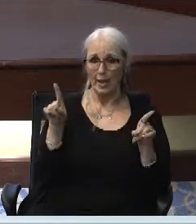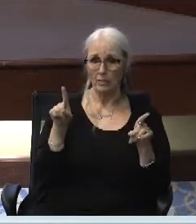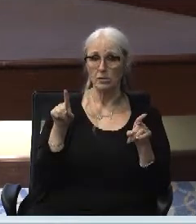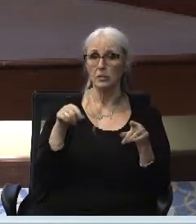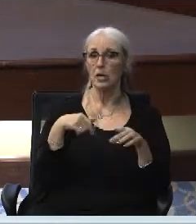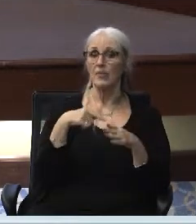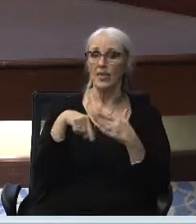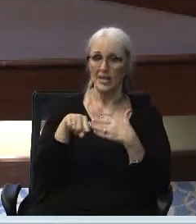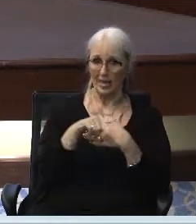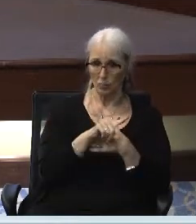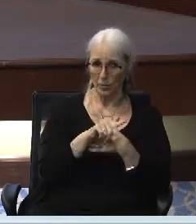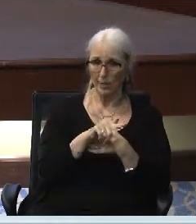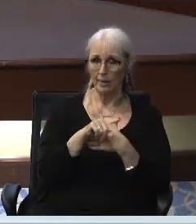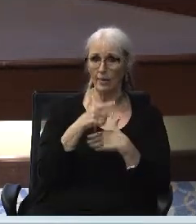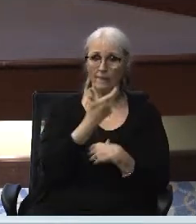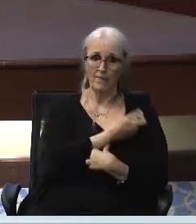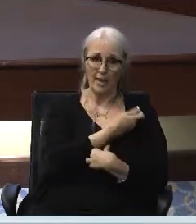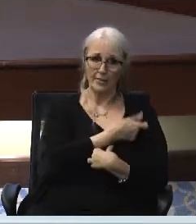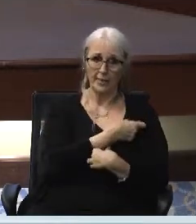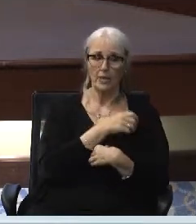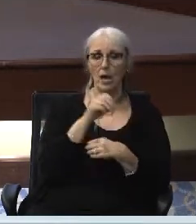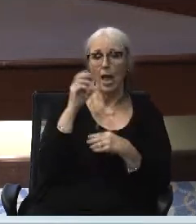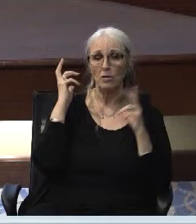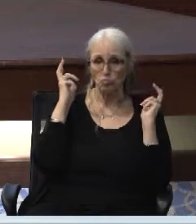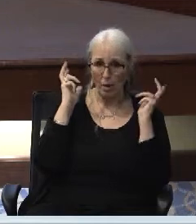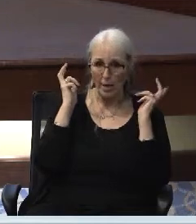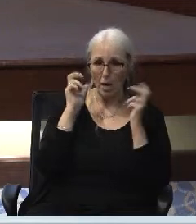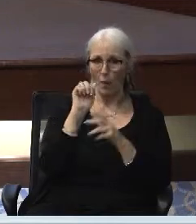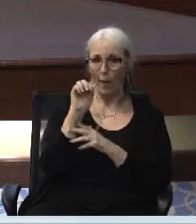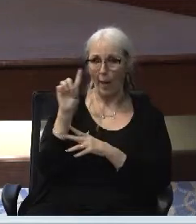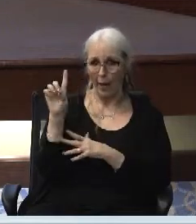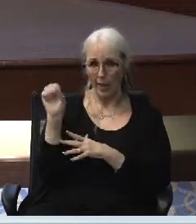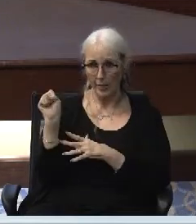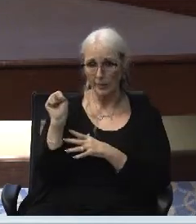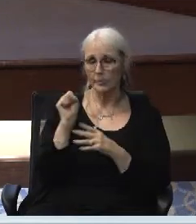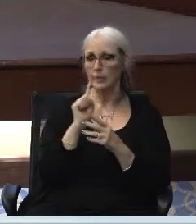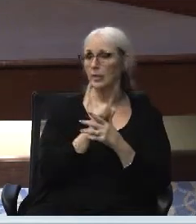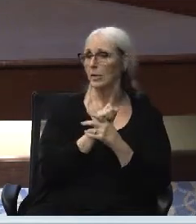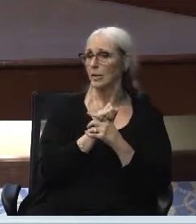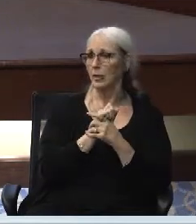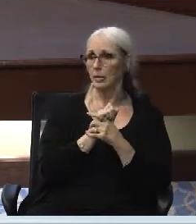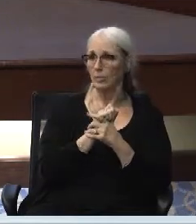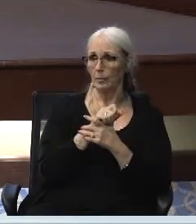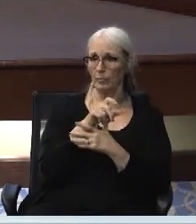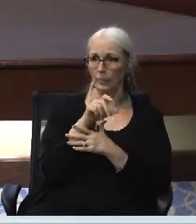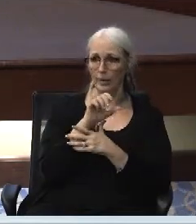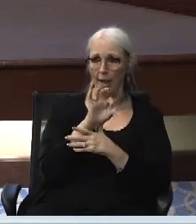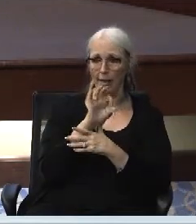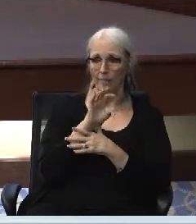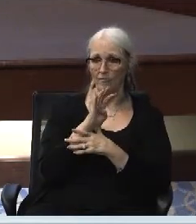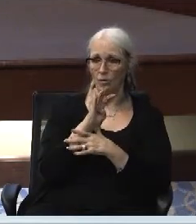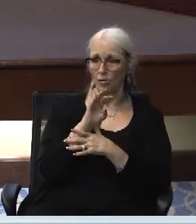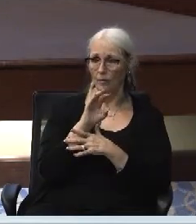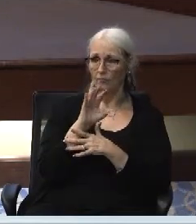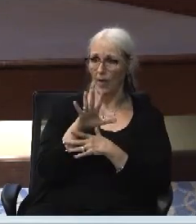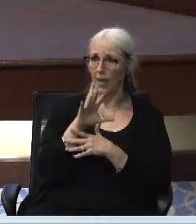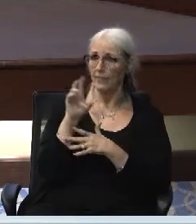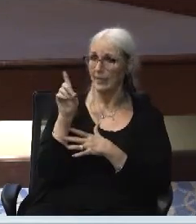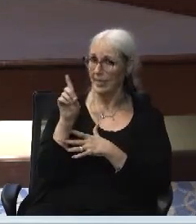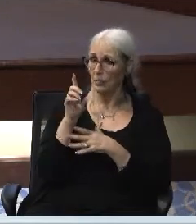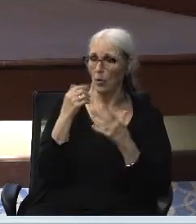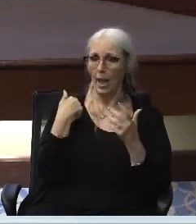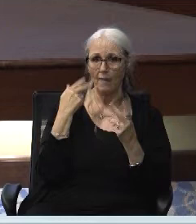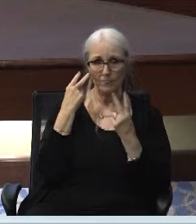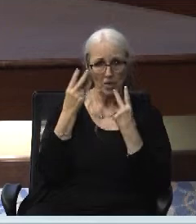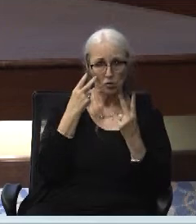We've also listed radio ads for August and September with LA, Power 108, and 94.5 The Beat. We have digital